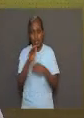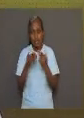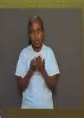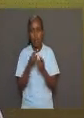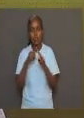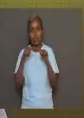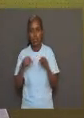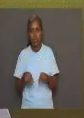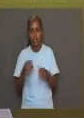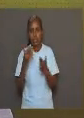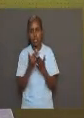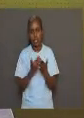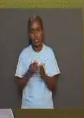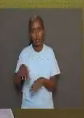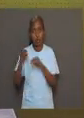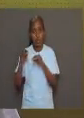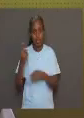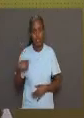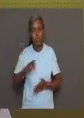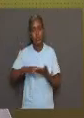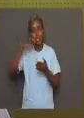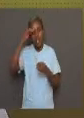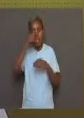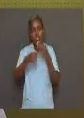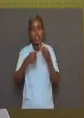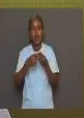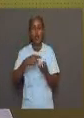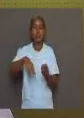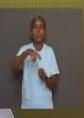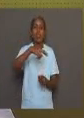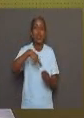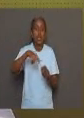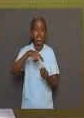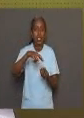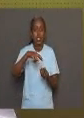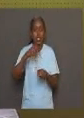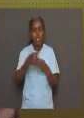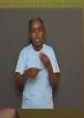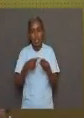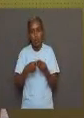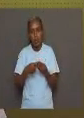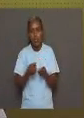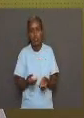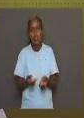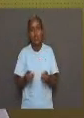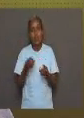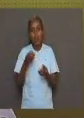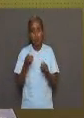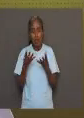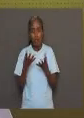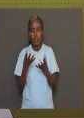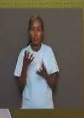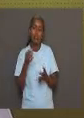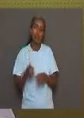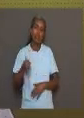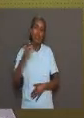That is all for this lesson, students. We have learned about rotation, about both the